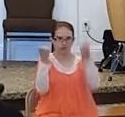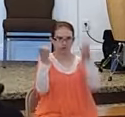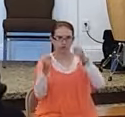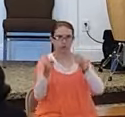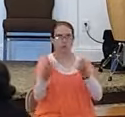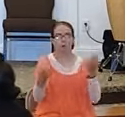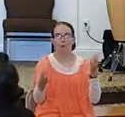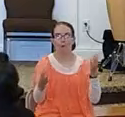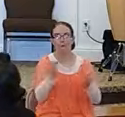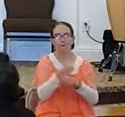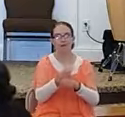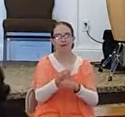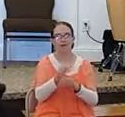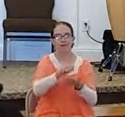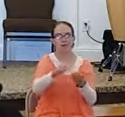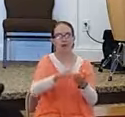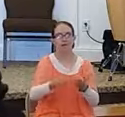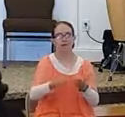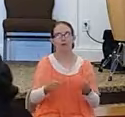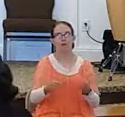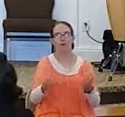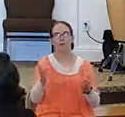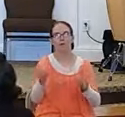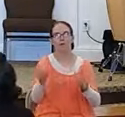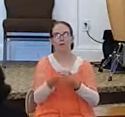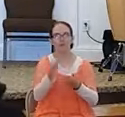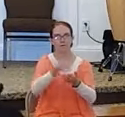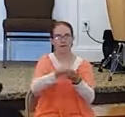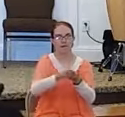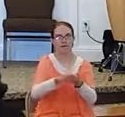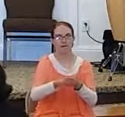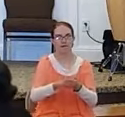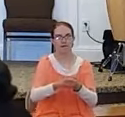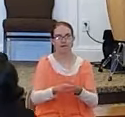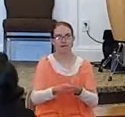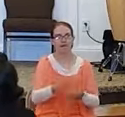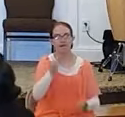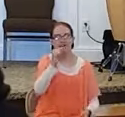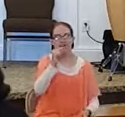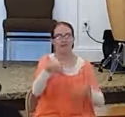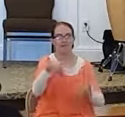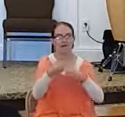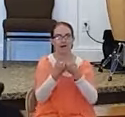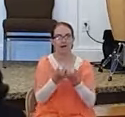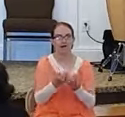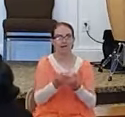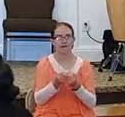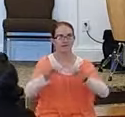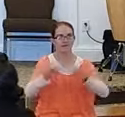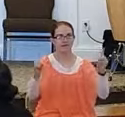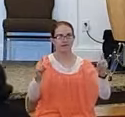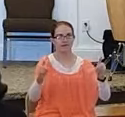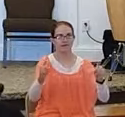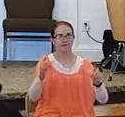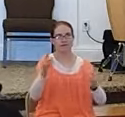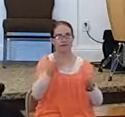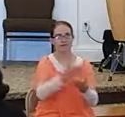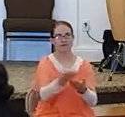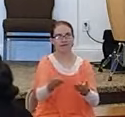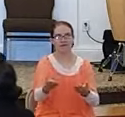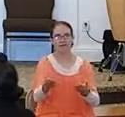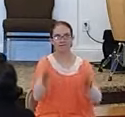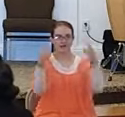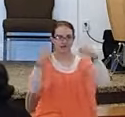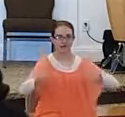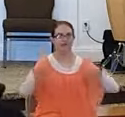what made him write what he wrote, and he began to tell them how, amen, different events in his life had